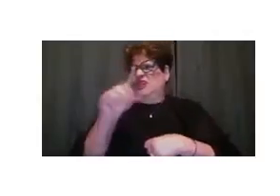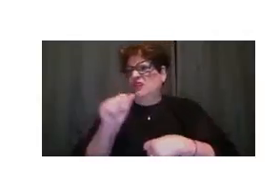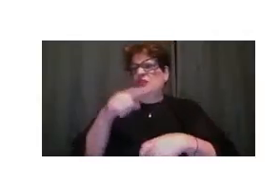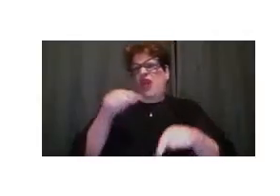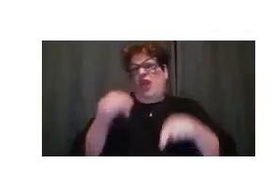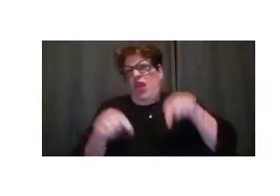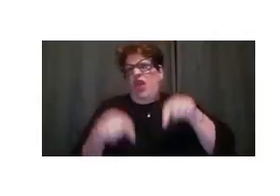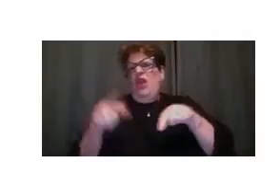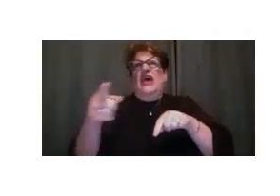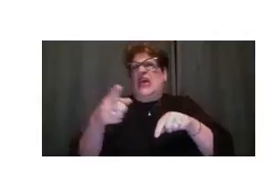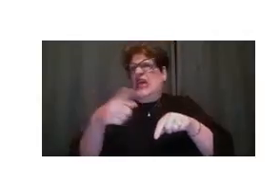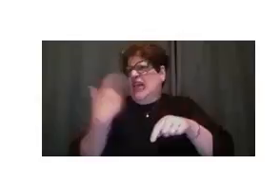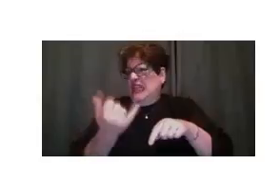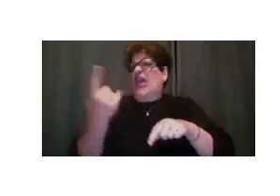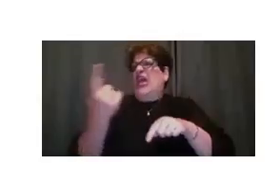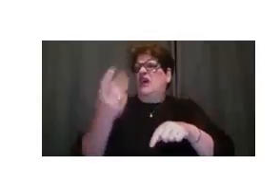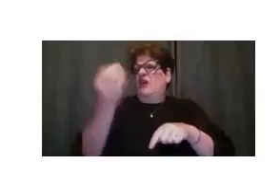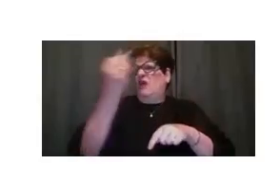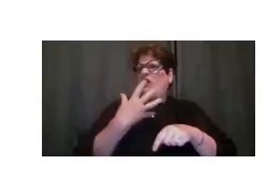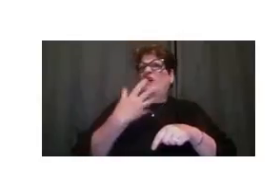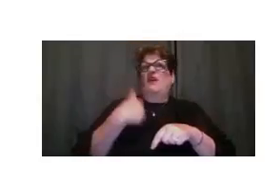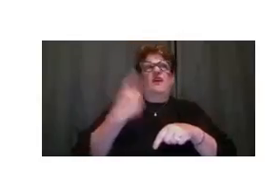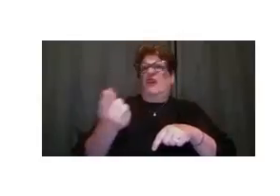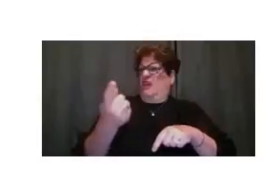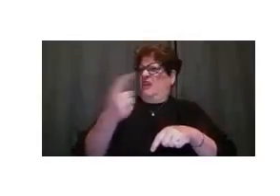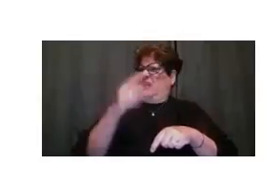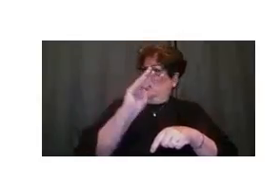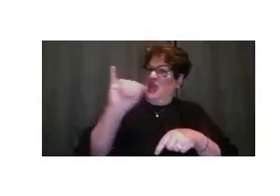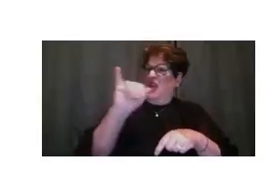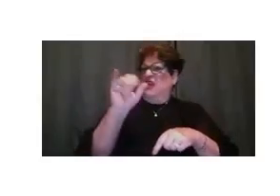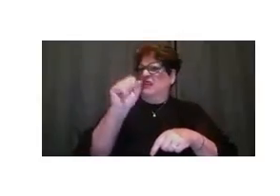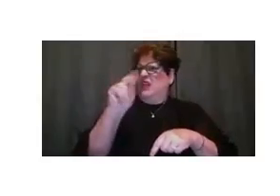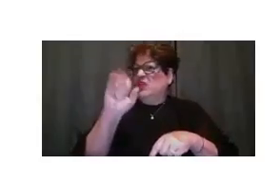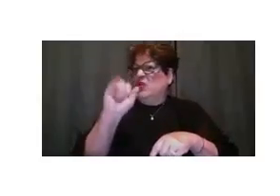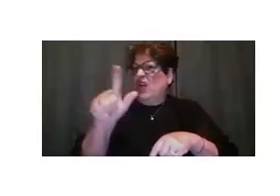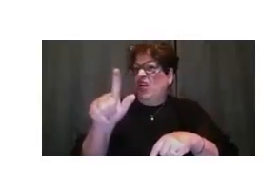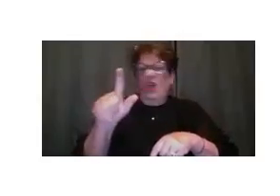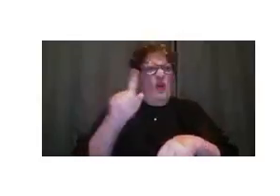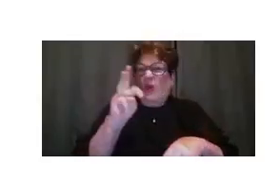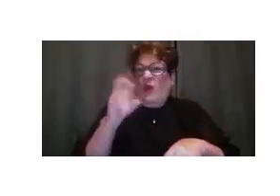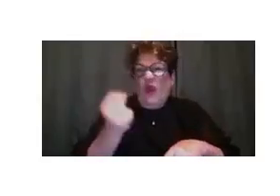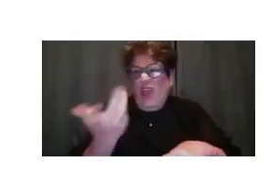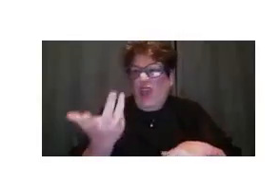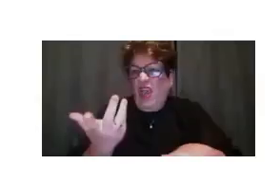disability? Now you're telling me you're bi. And it's like,